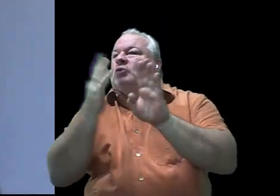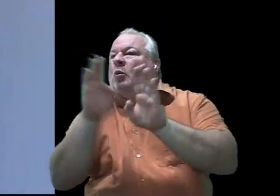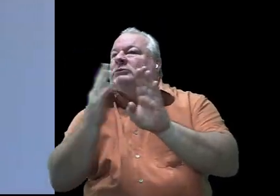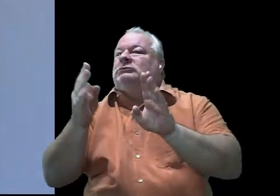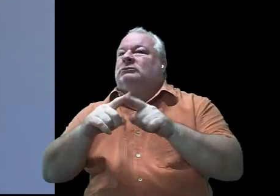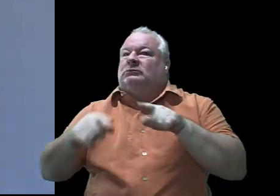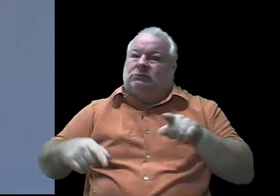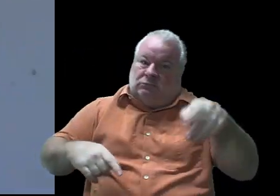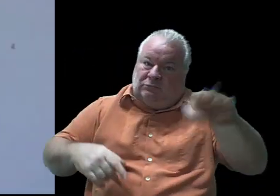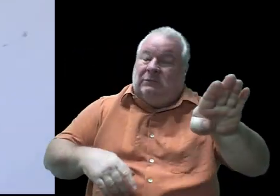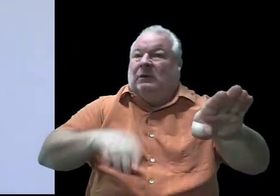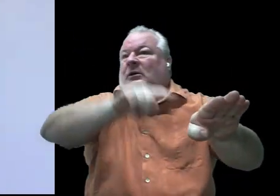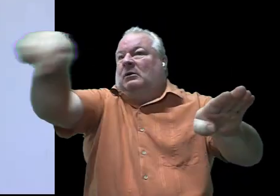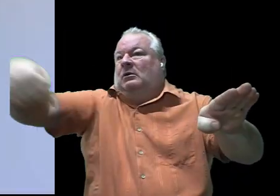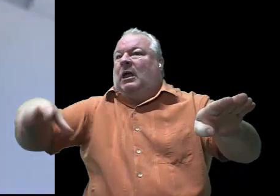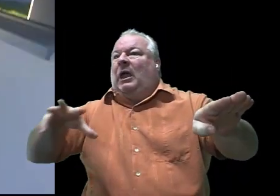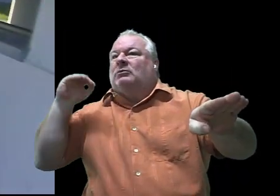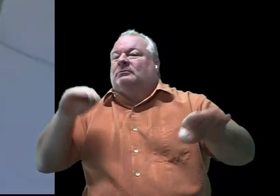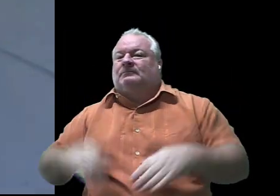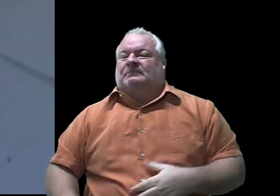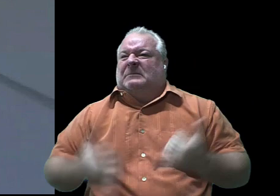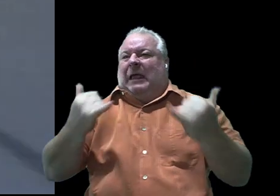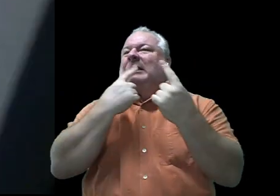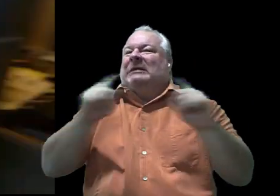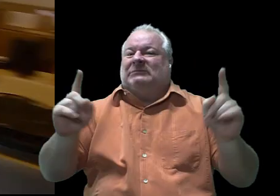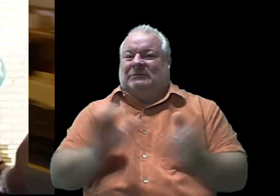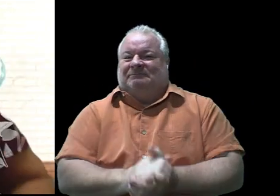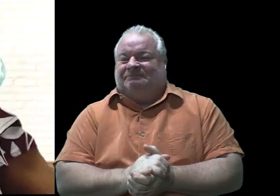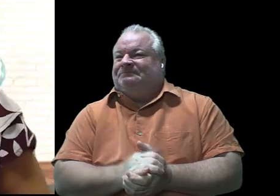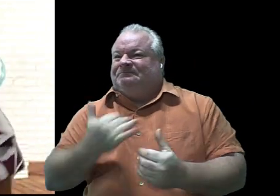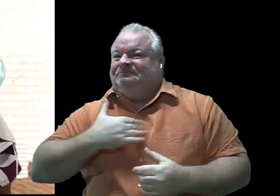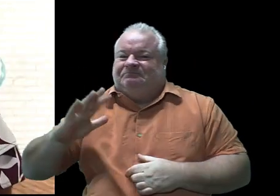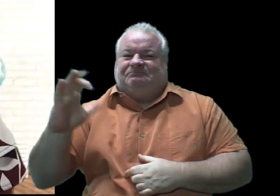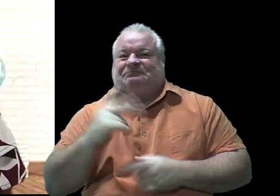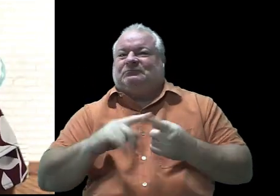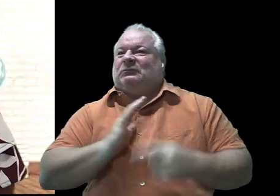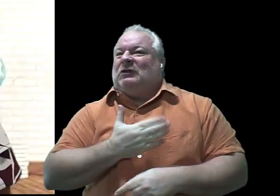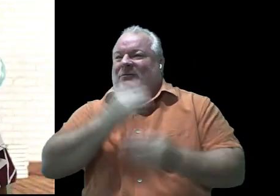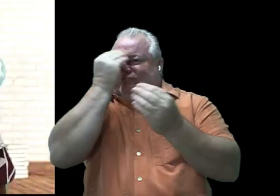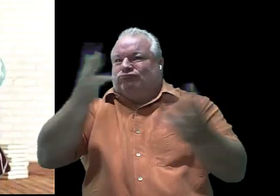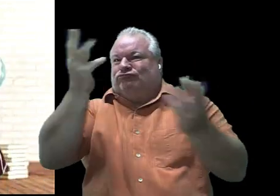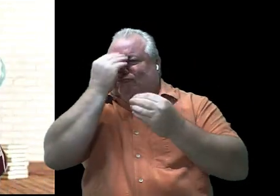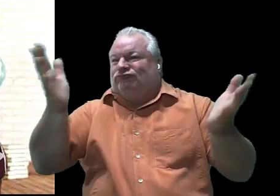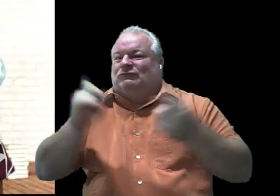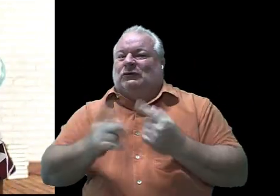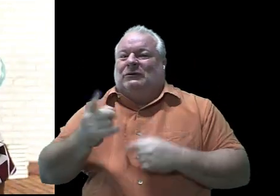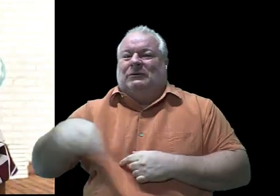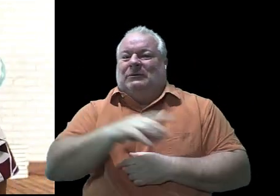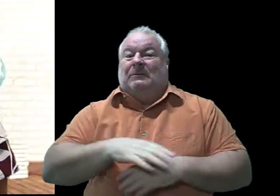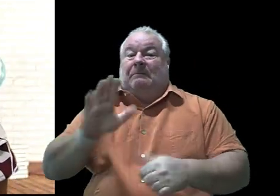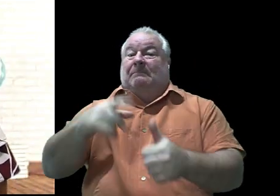doors. All right, let's get back to the announcements. Back to our